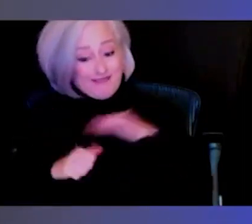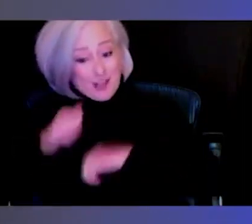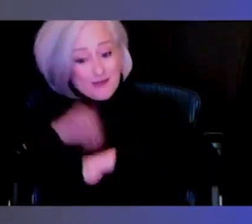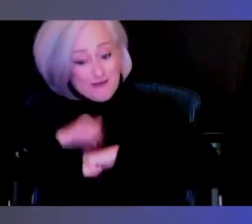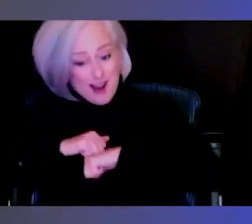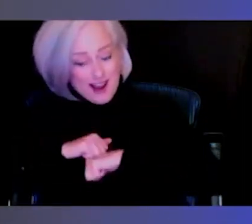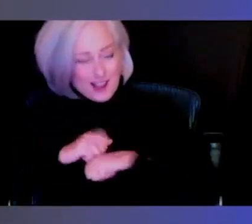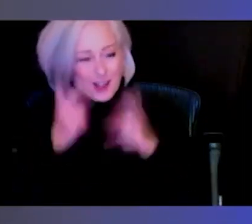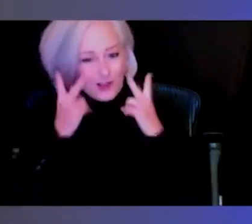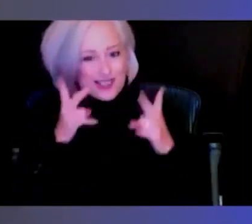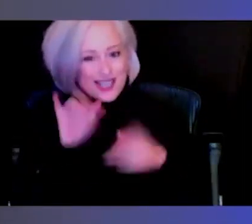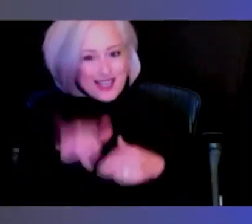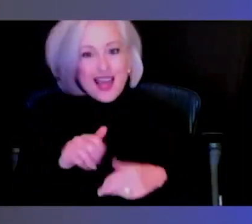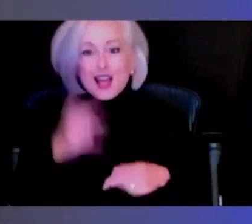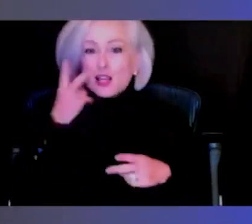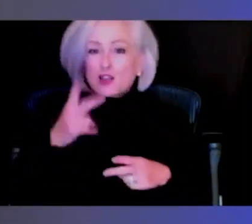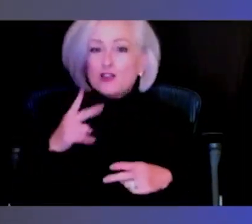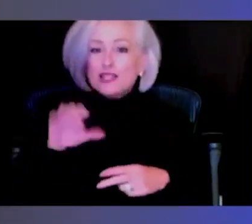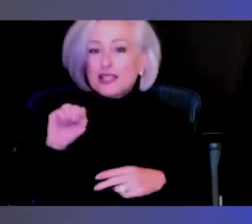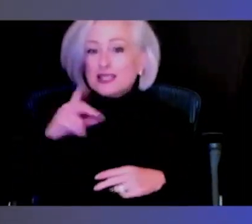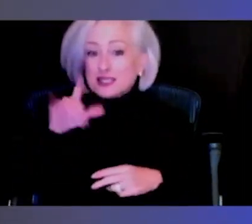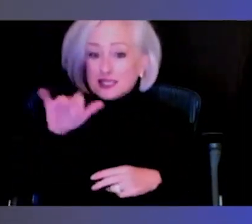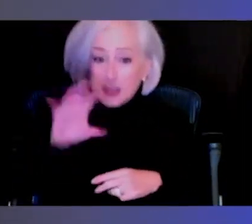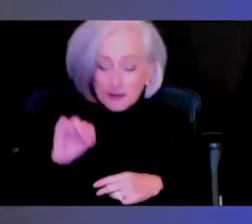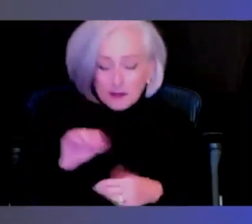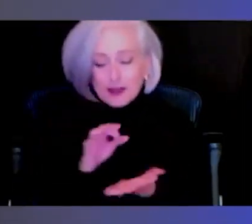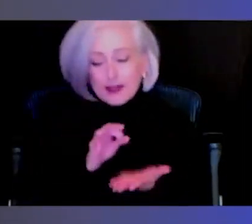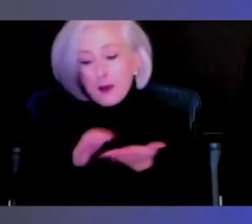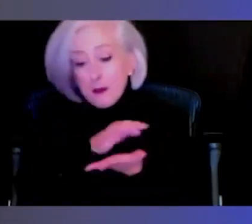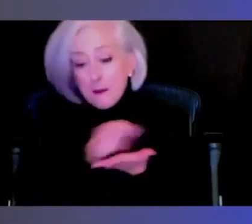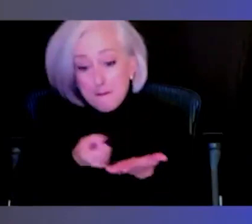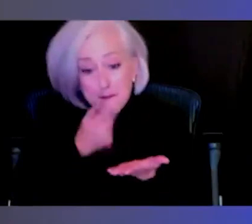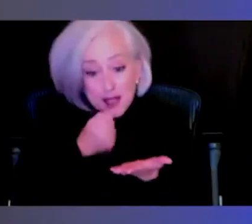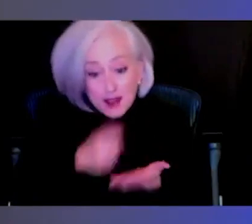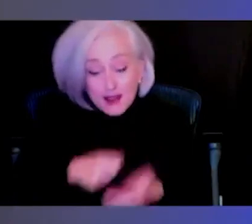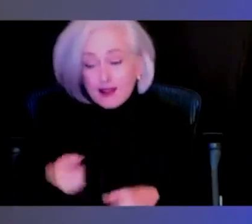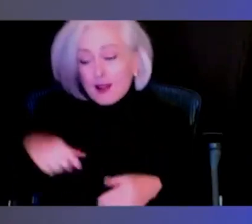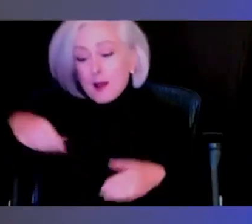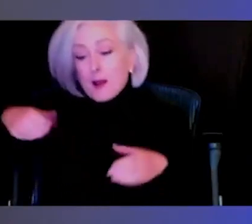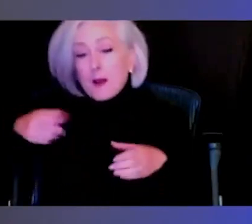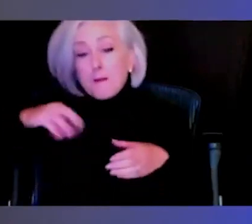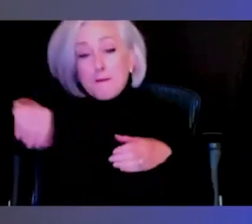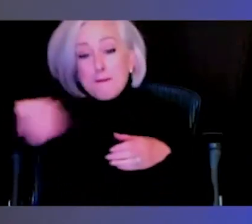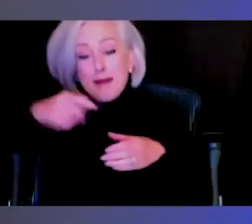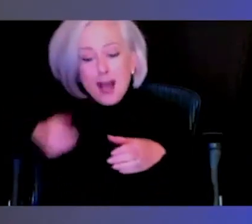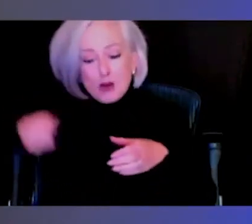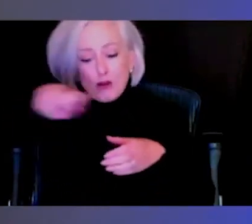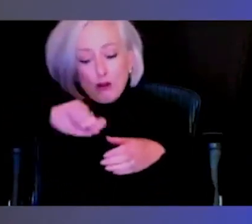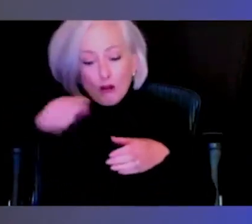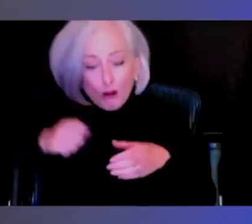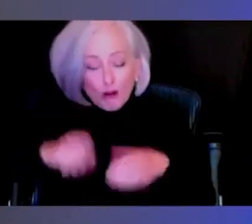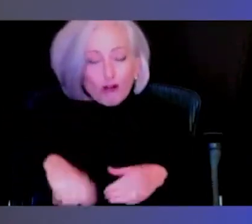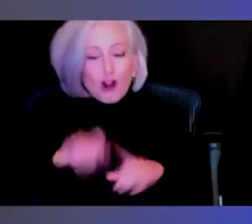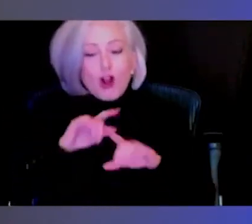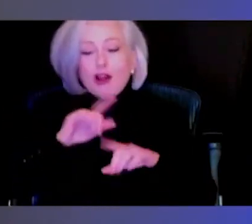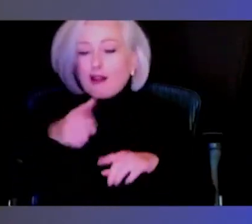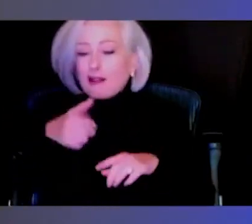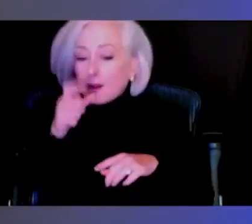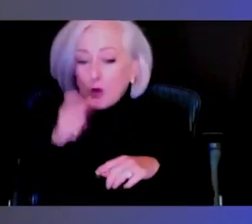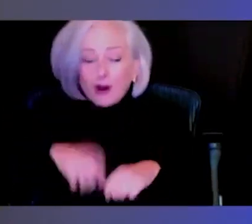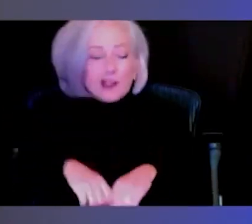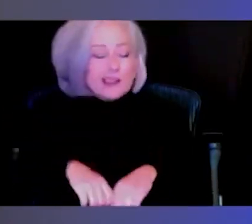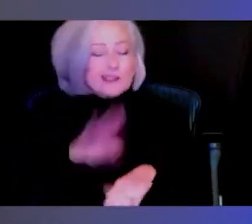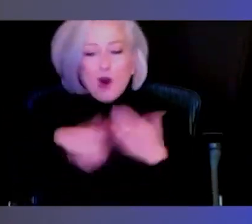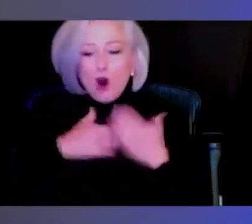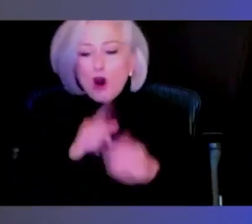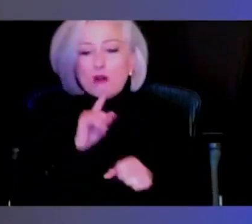collagen supplements, whether it be the powders, the pills, liquids. They all promise the same thing: that drinking it will make you look younger